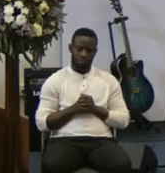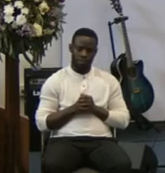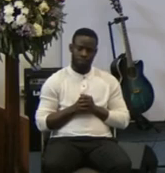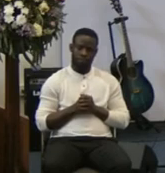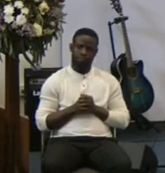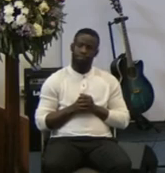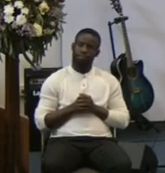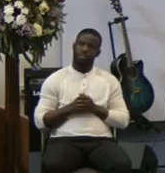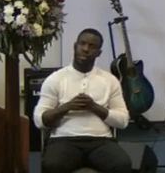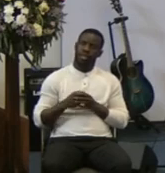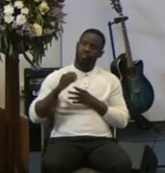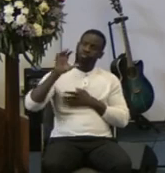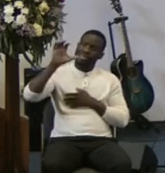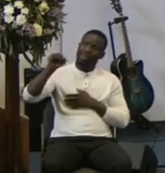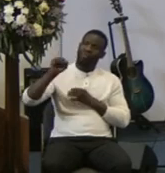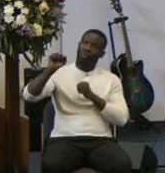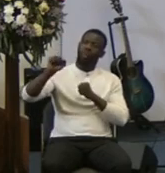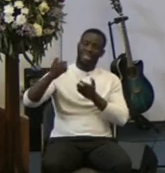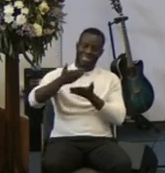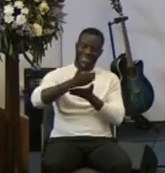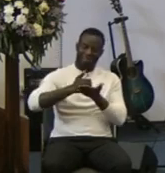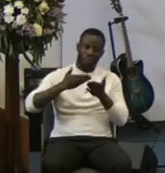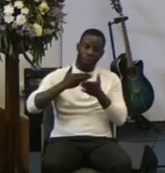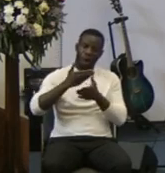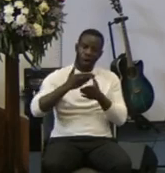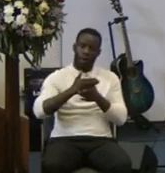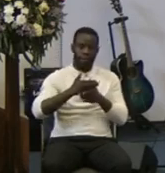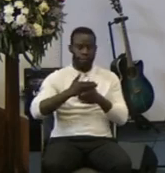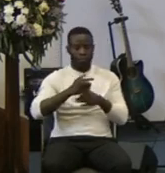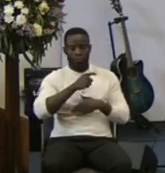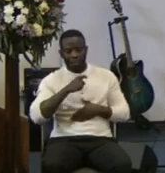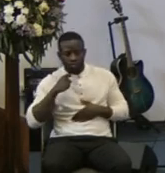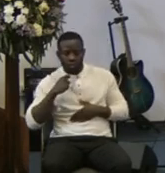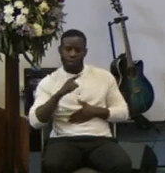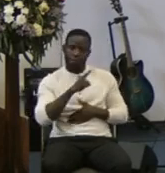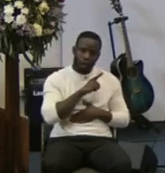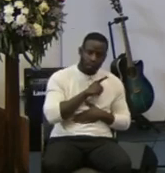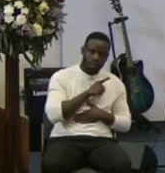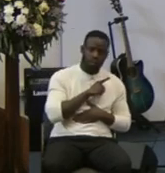your saving ministry, your saving work, your saving purpose,